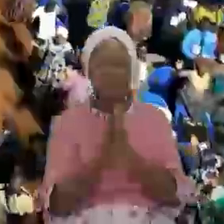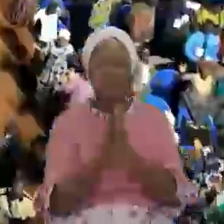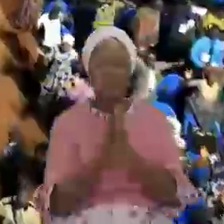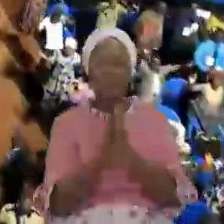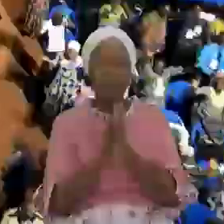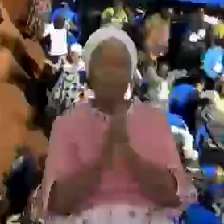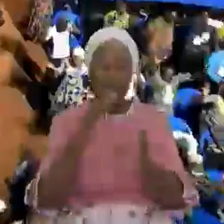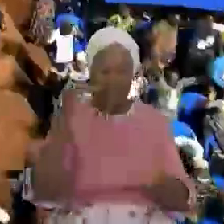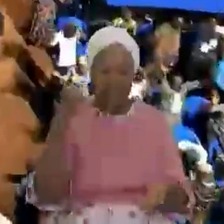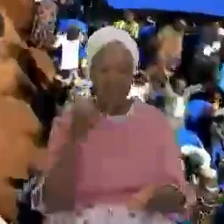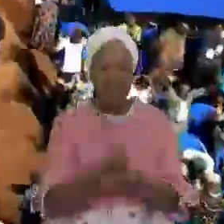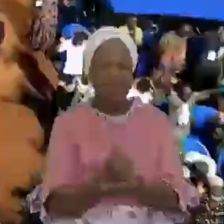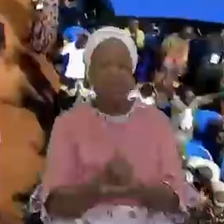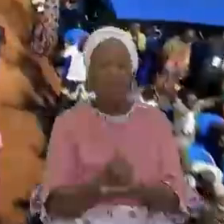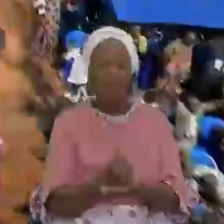Amen.